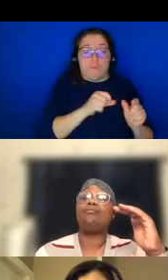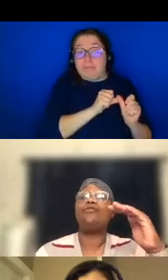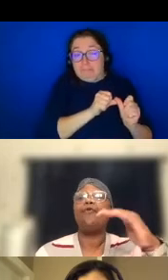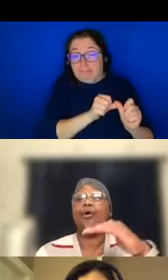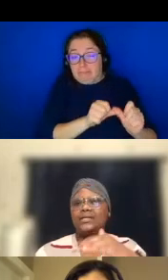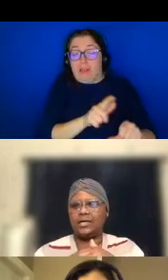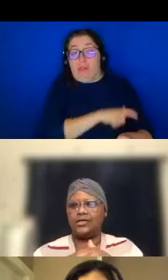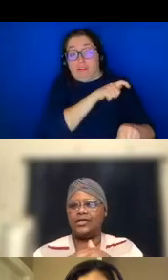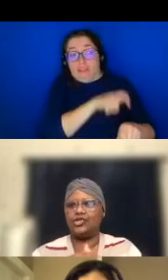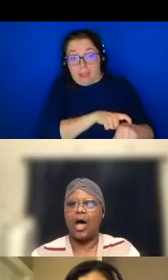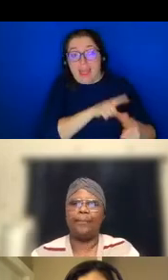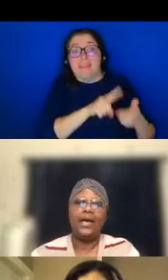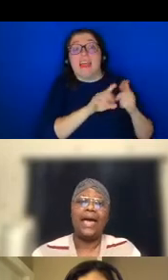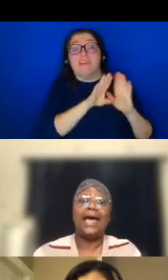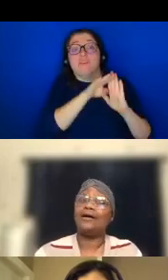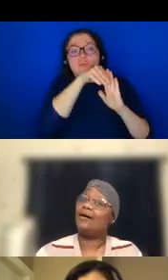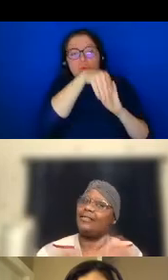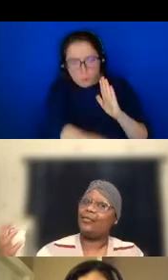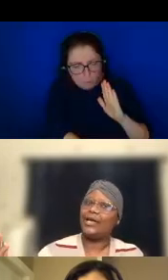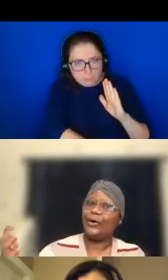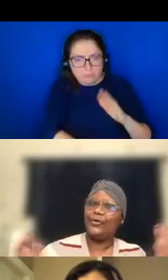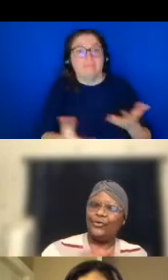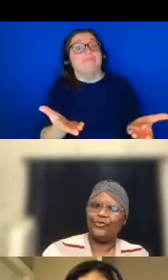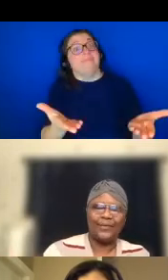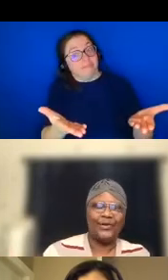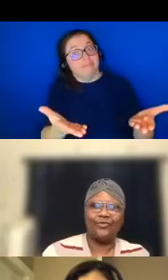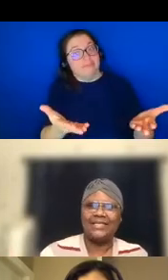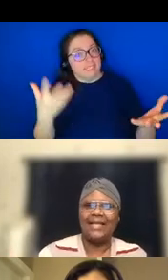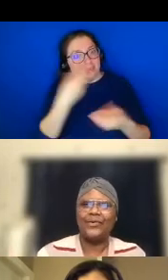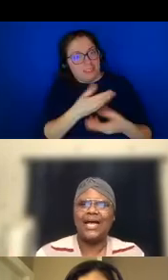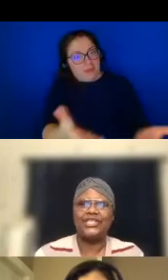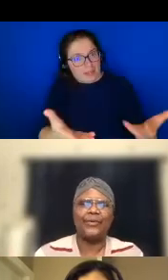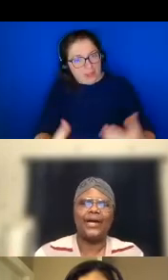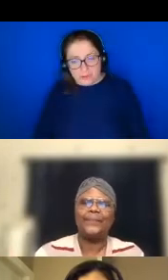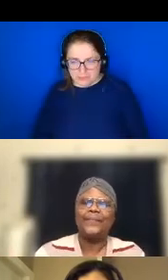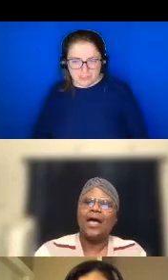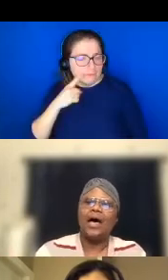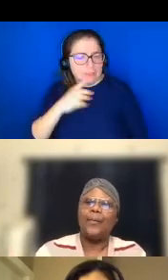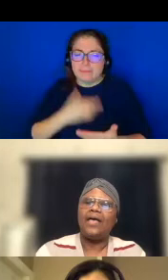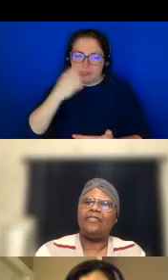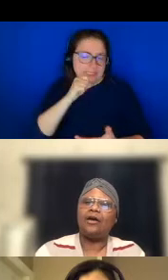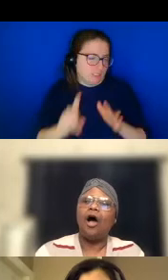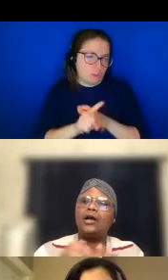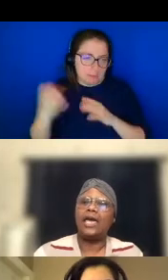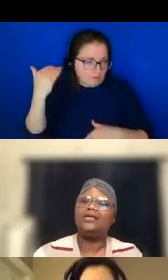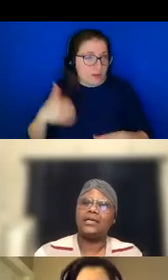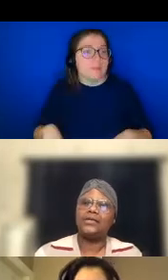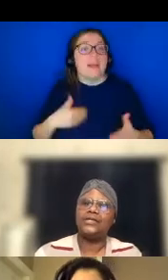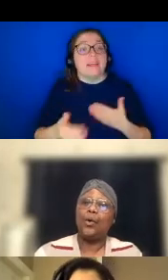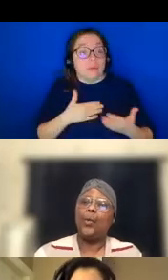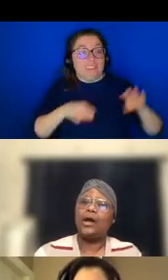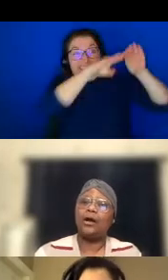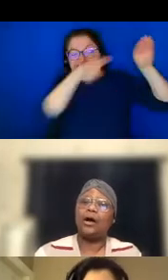time before it starts to drop. And there we go. For some unknown reason, that was not showing up. There are